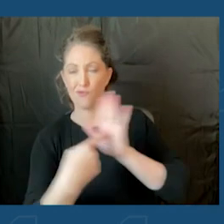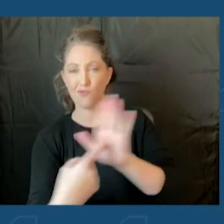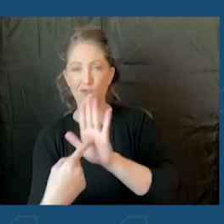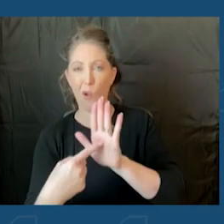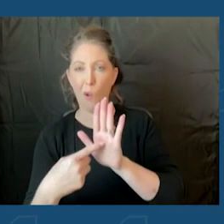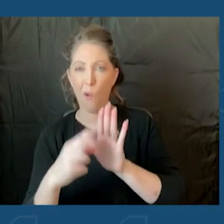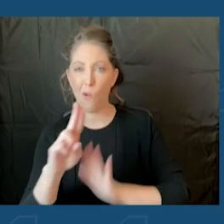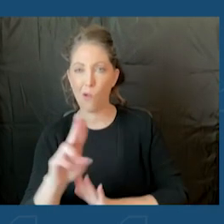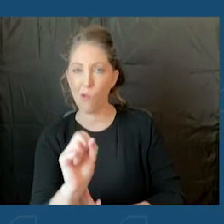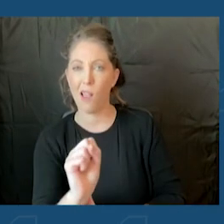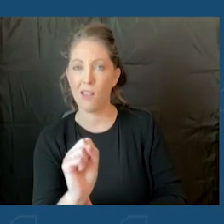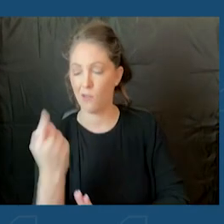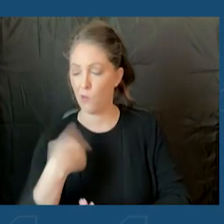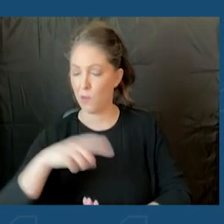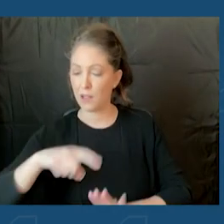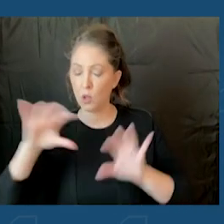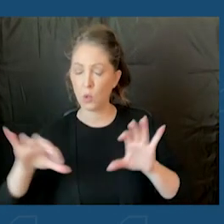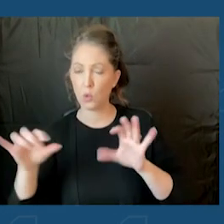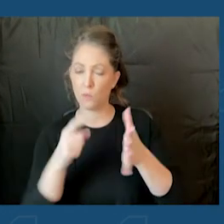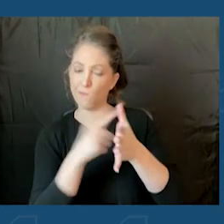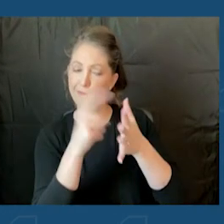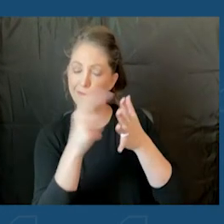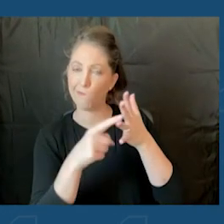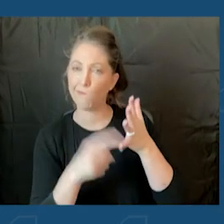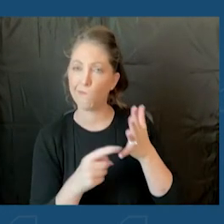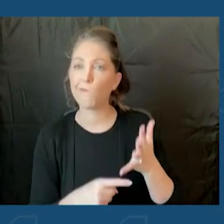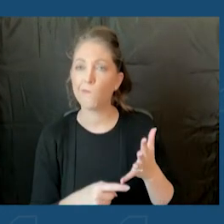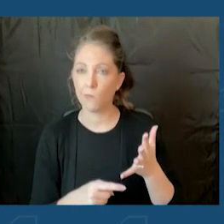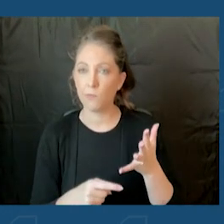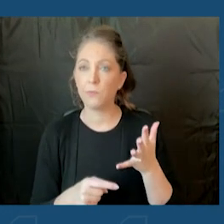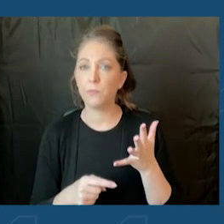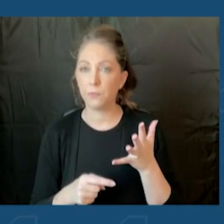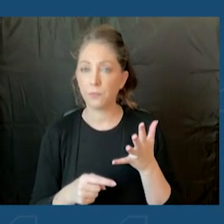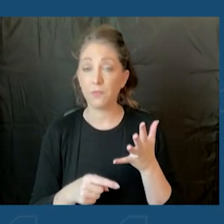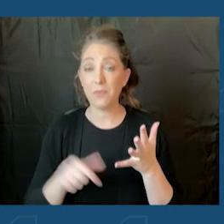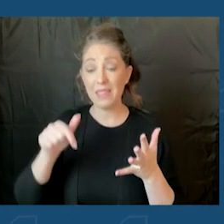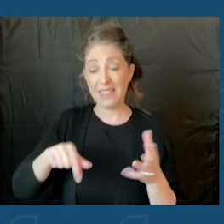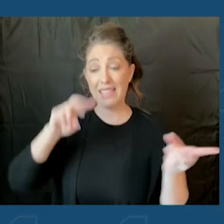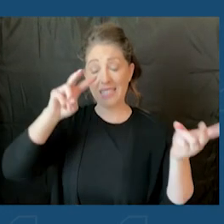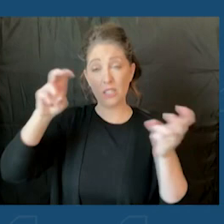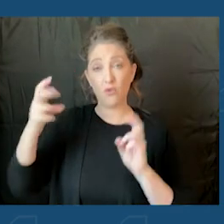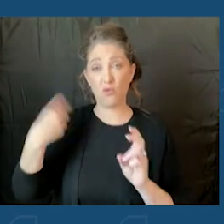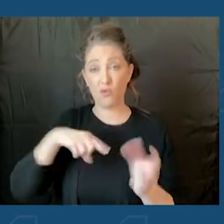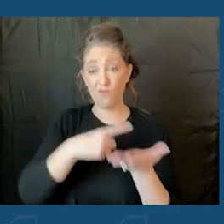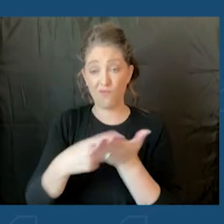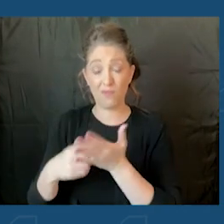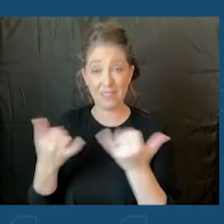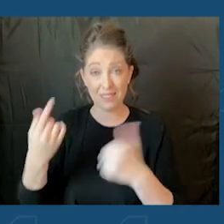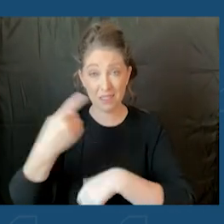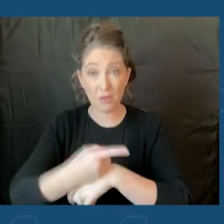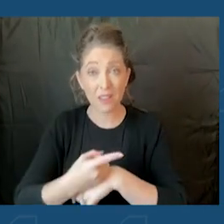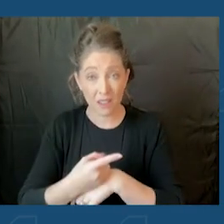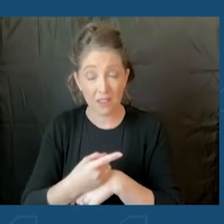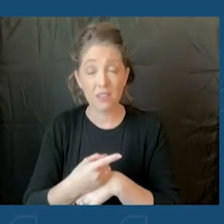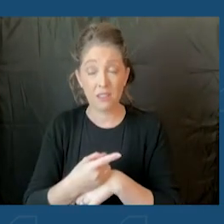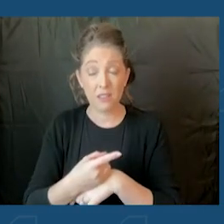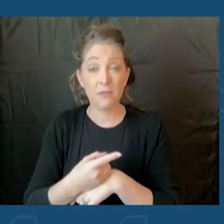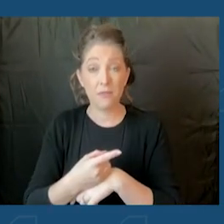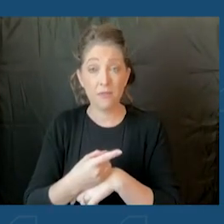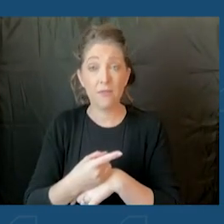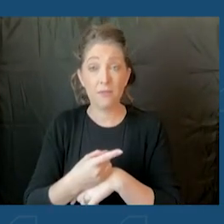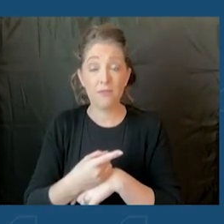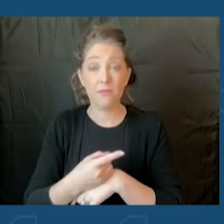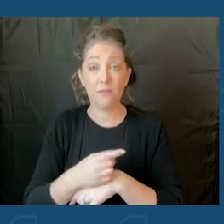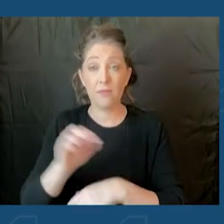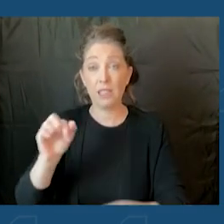we need to do. And I think on this issue that we're talking about here today, the ERPOs,